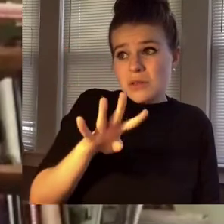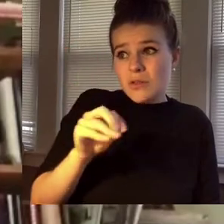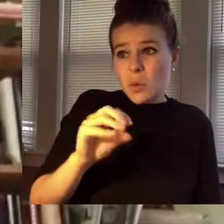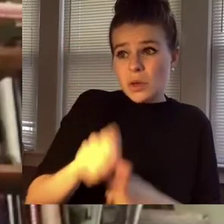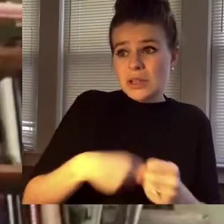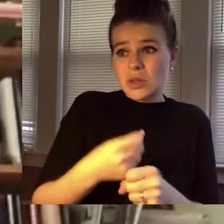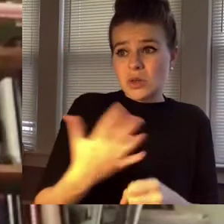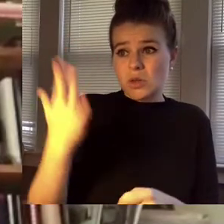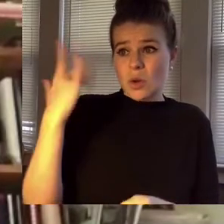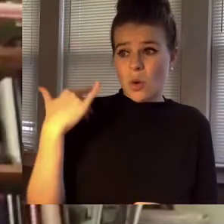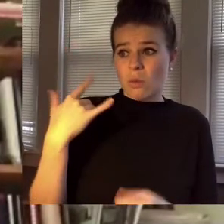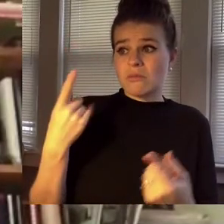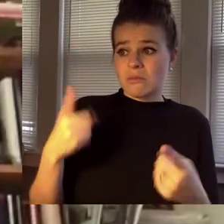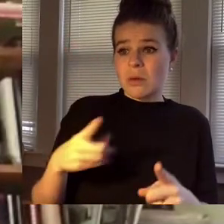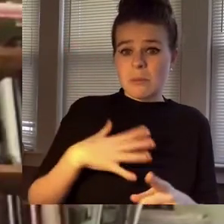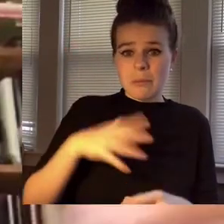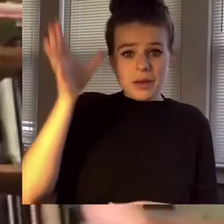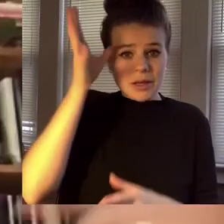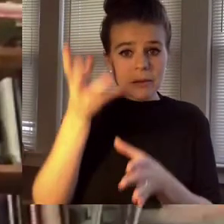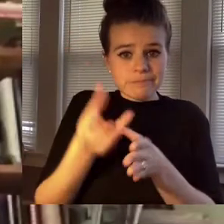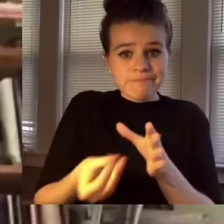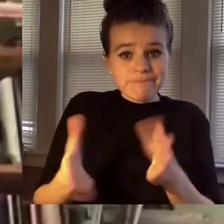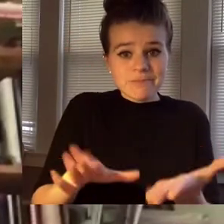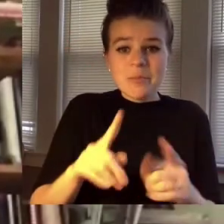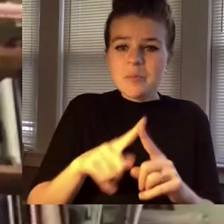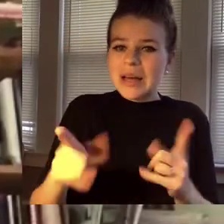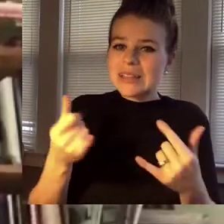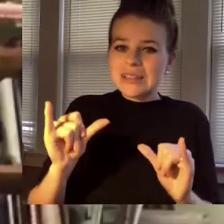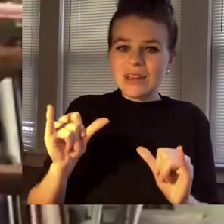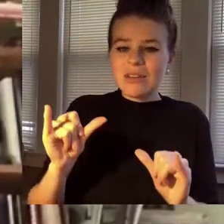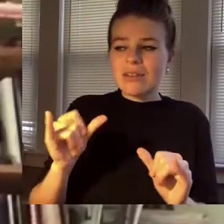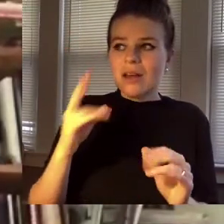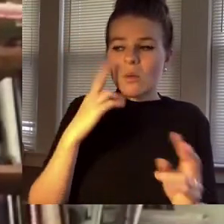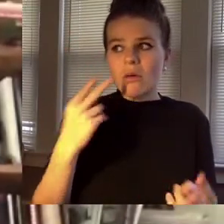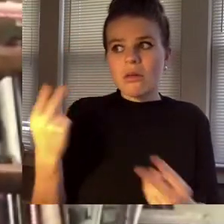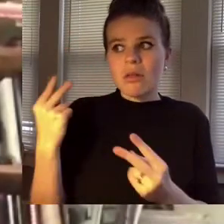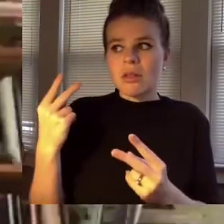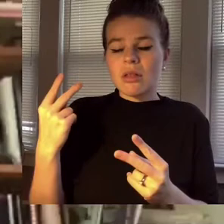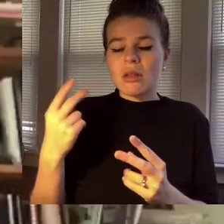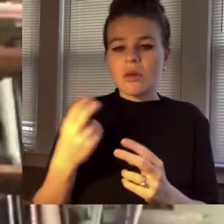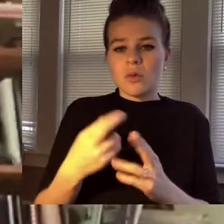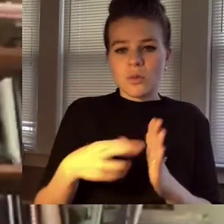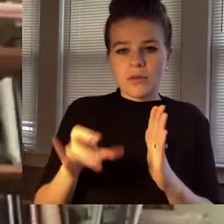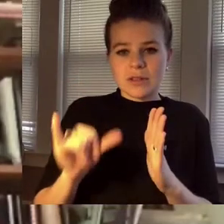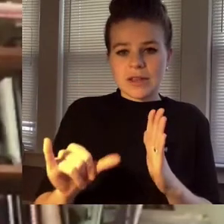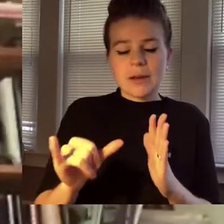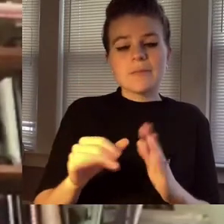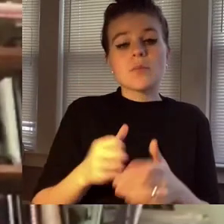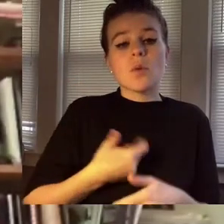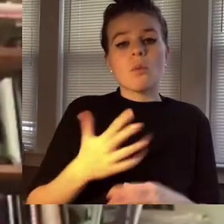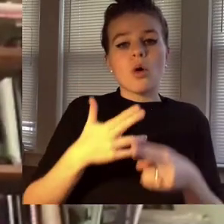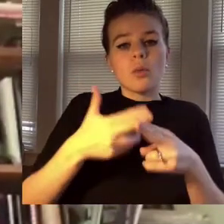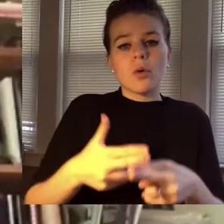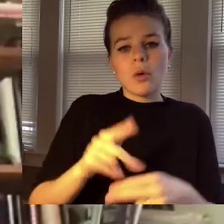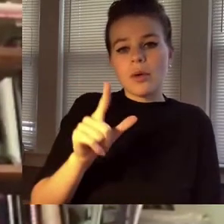almost 40 years ago that my father died. So yeah, I still come back to that. So here's a poem called Lincoln.